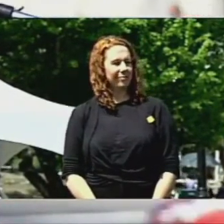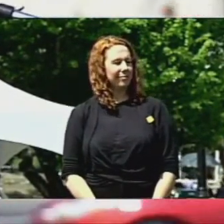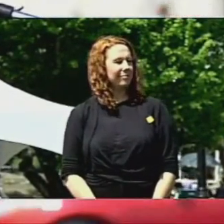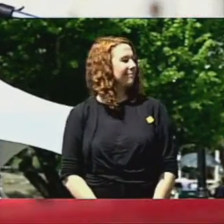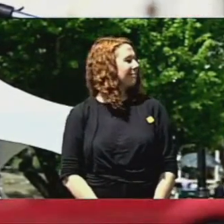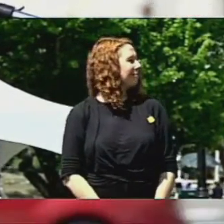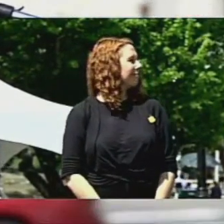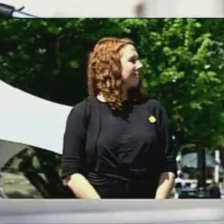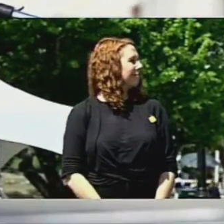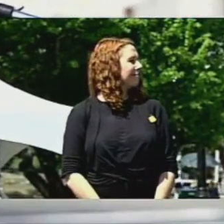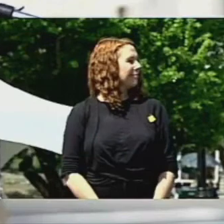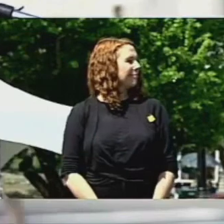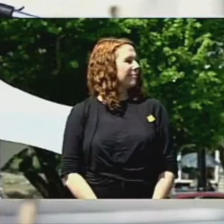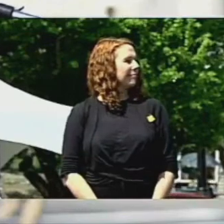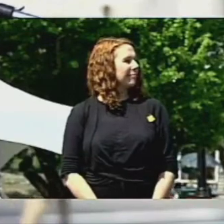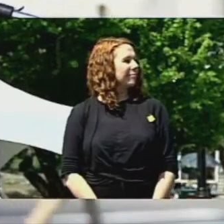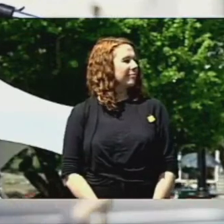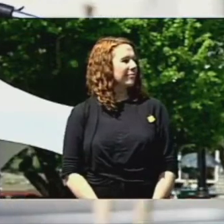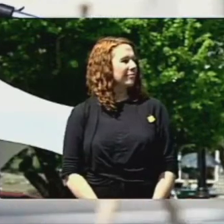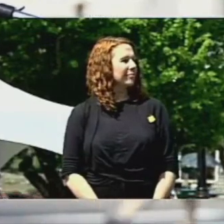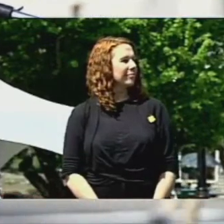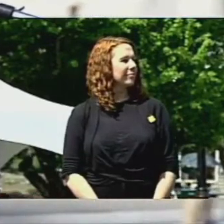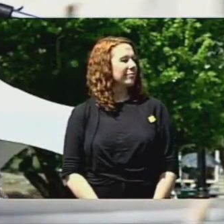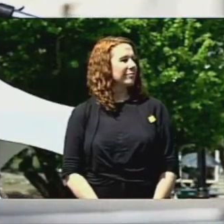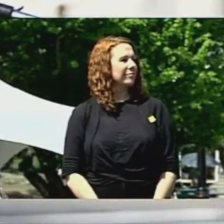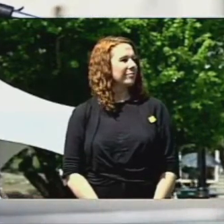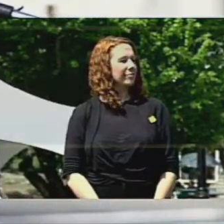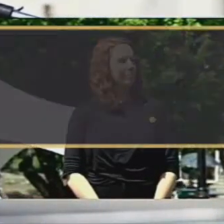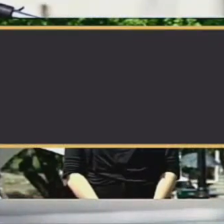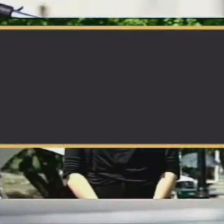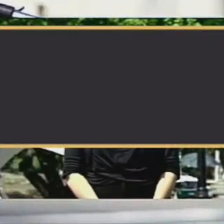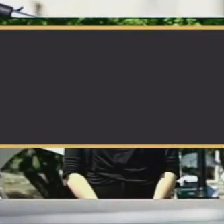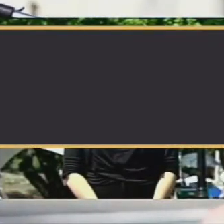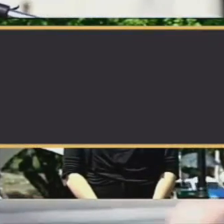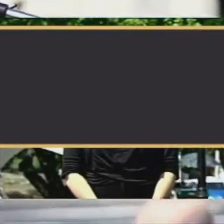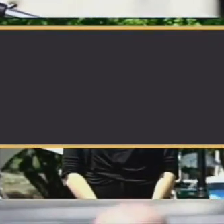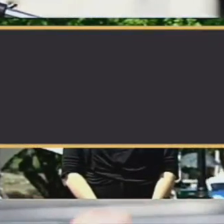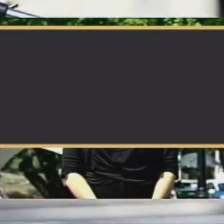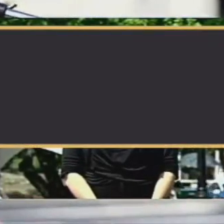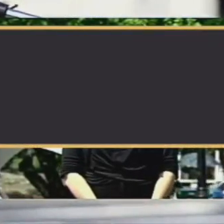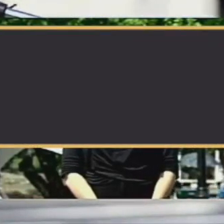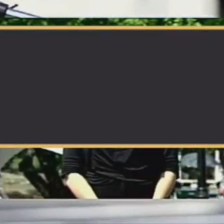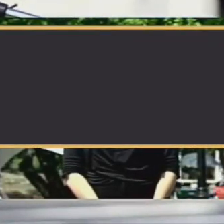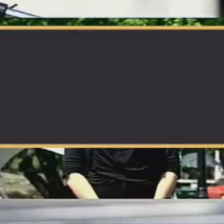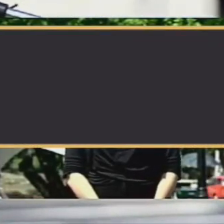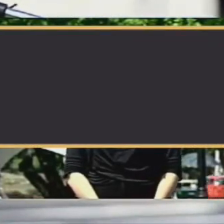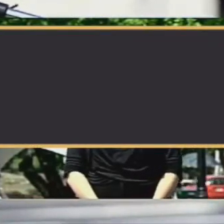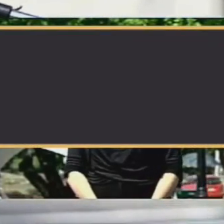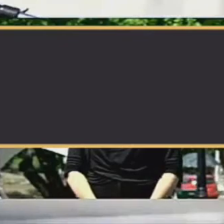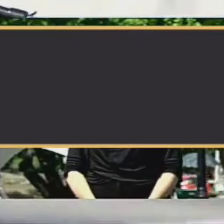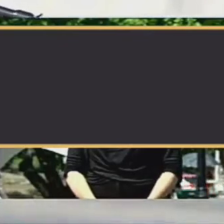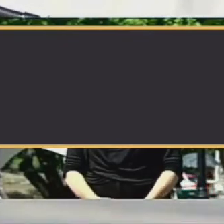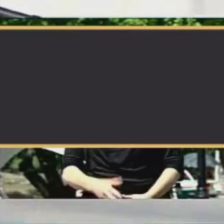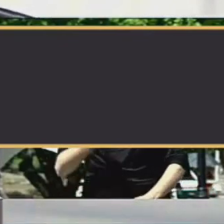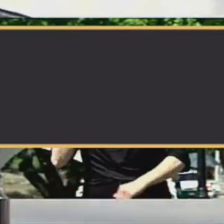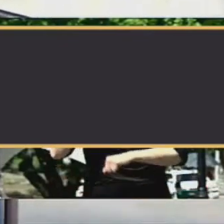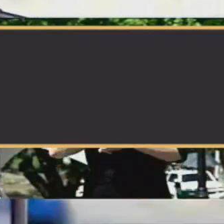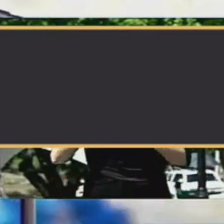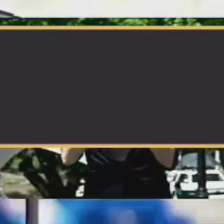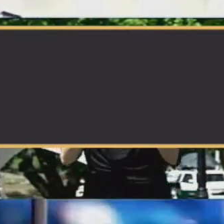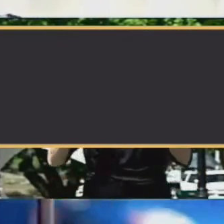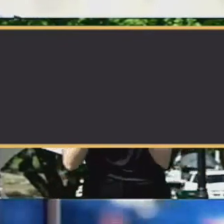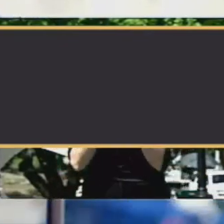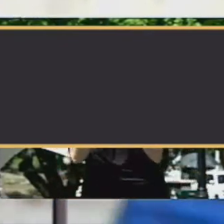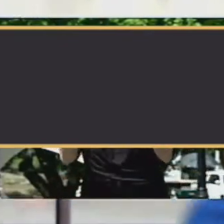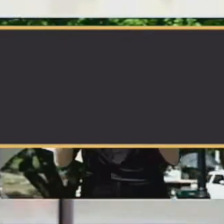nishchalacha. Aiz kasiem tias quecho naquilia. So good day, my family,